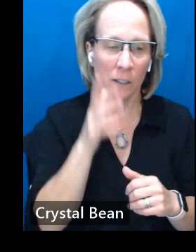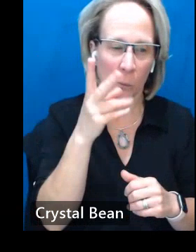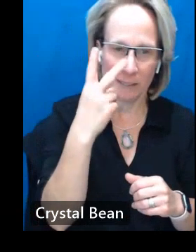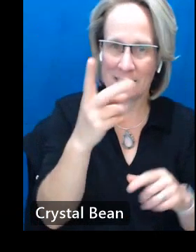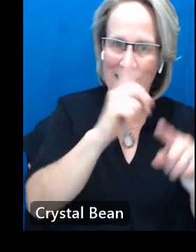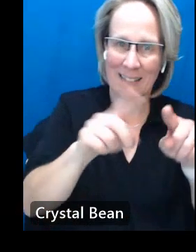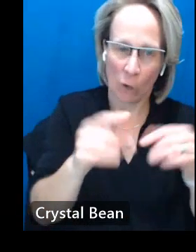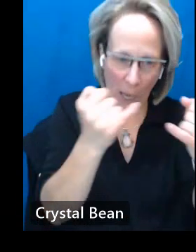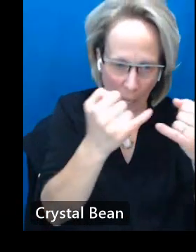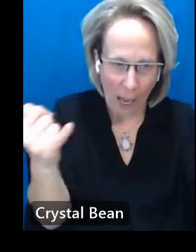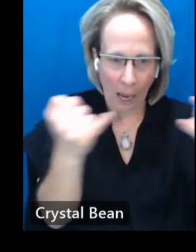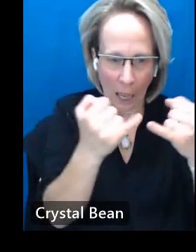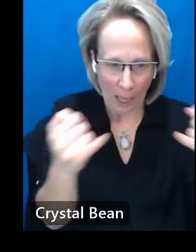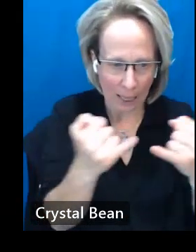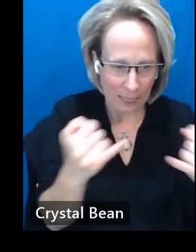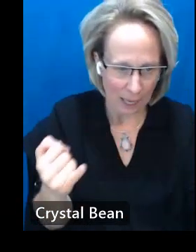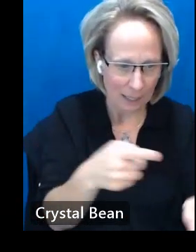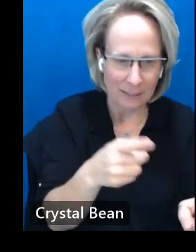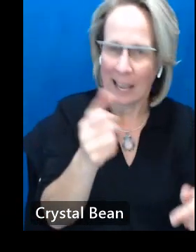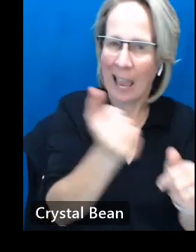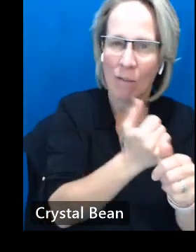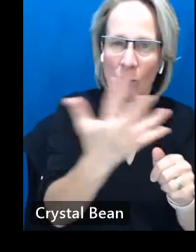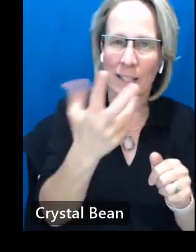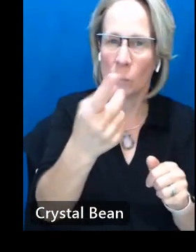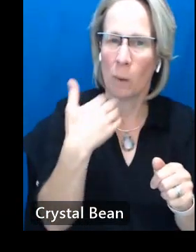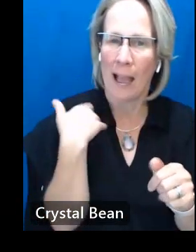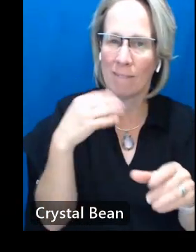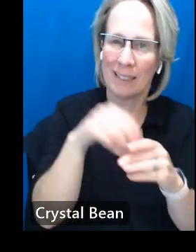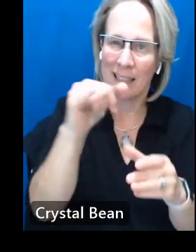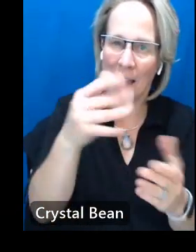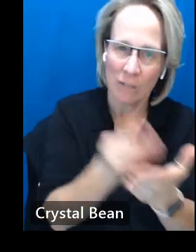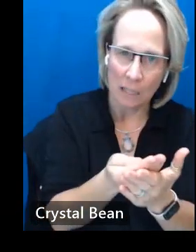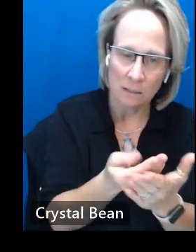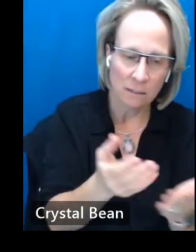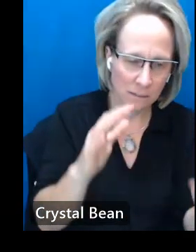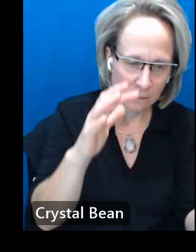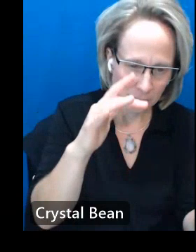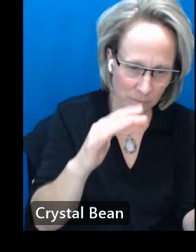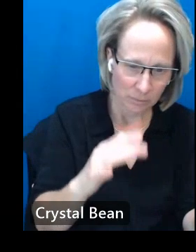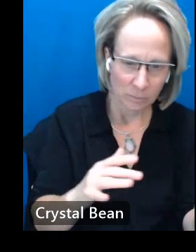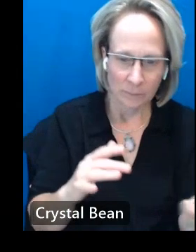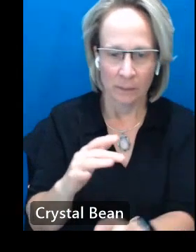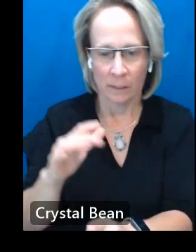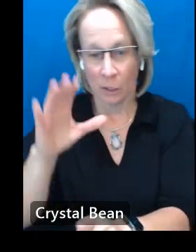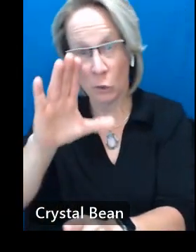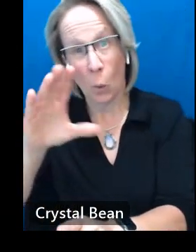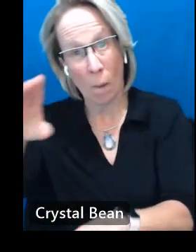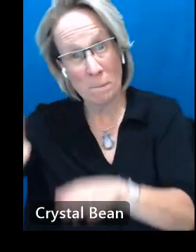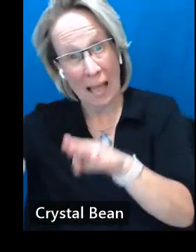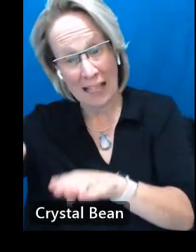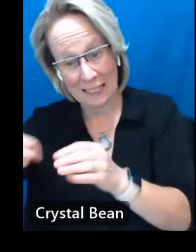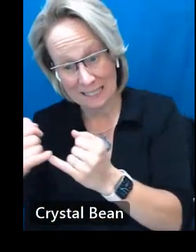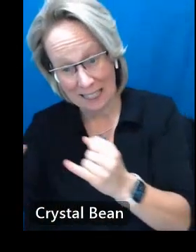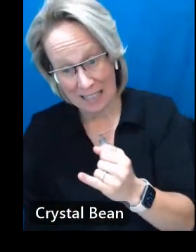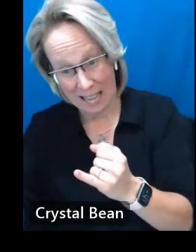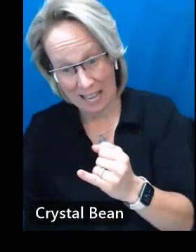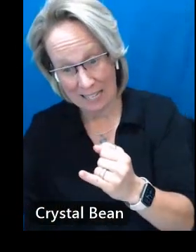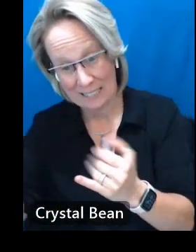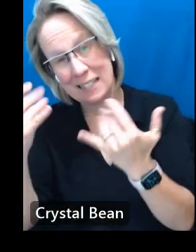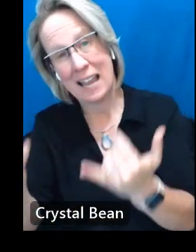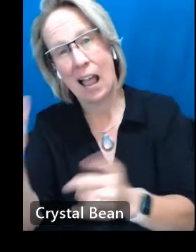you might have in this fund, all the different lines. Here is your fund balance line. So you can see the fund balance is about 4.3